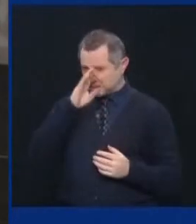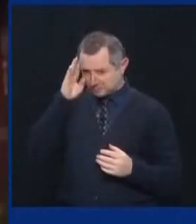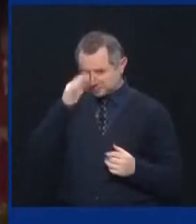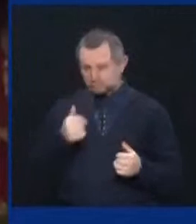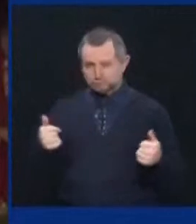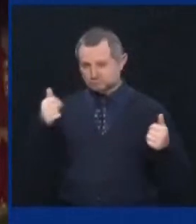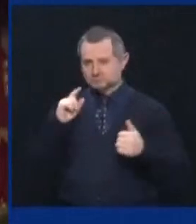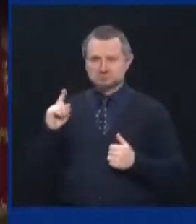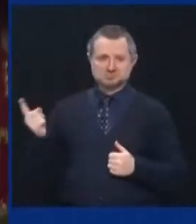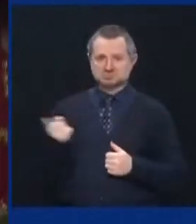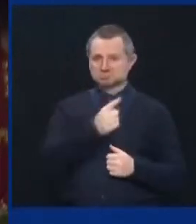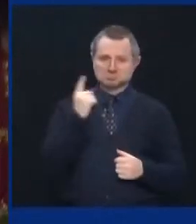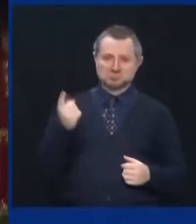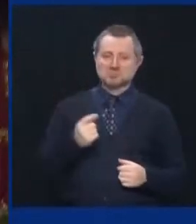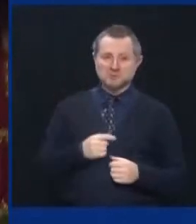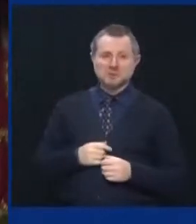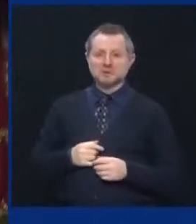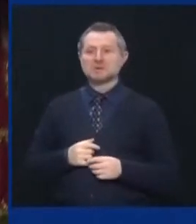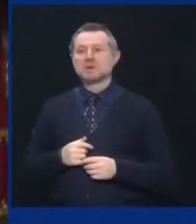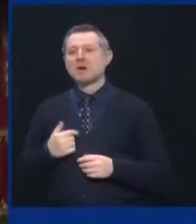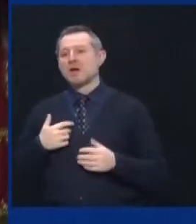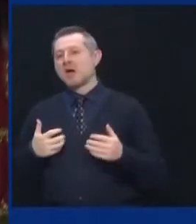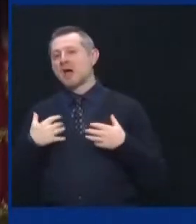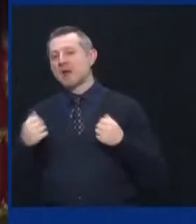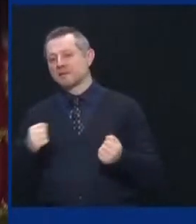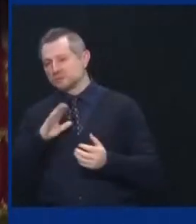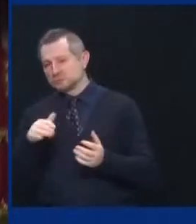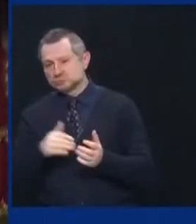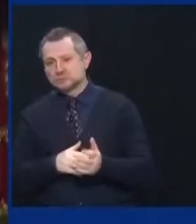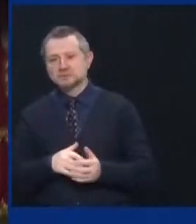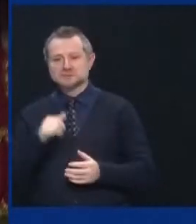the qualified health centers both